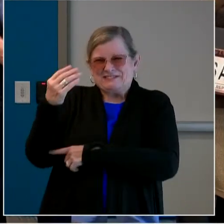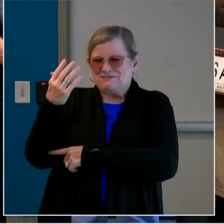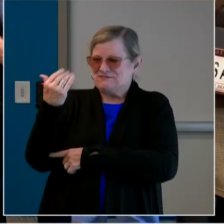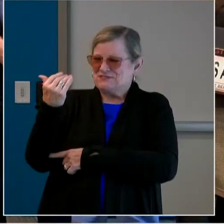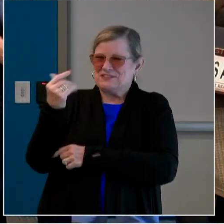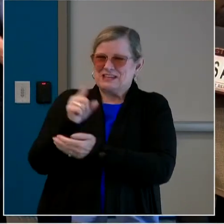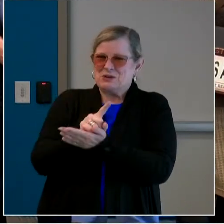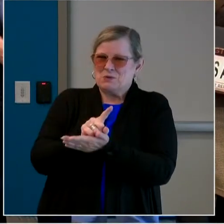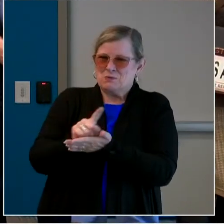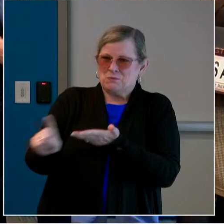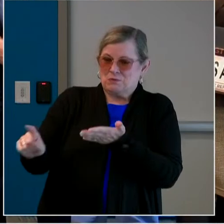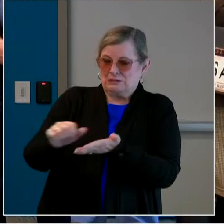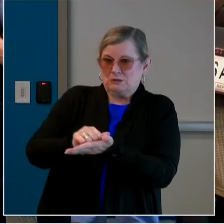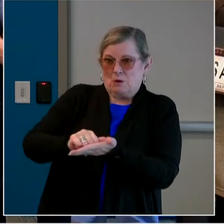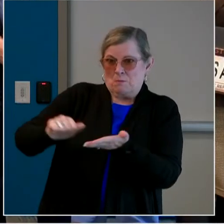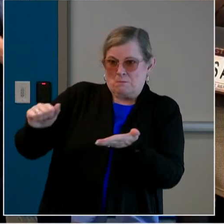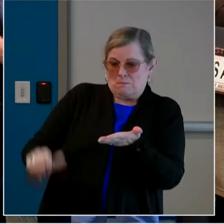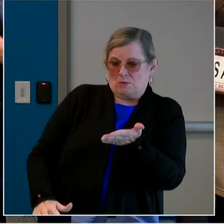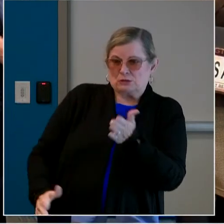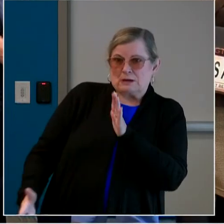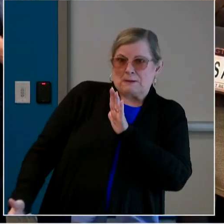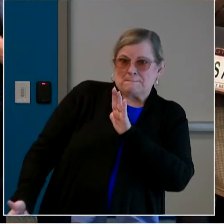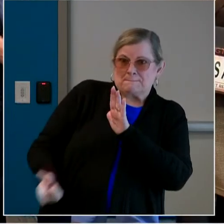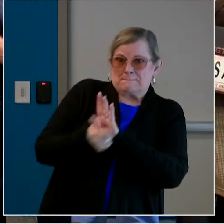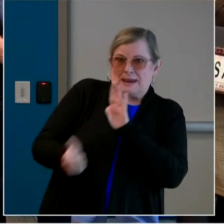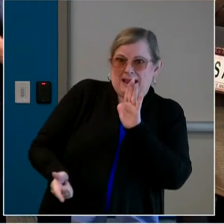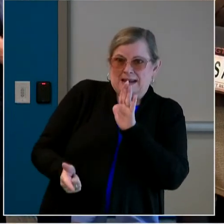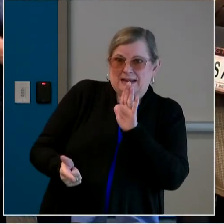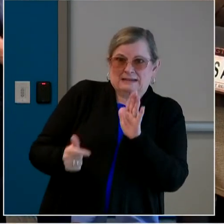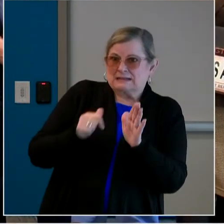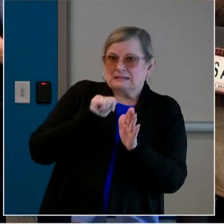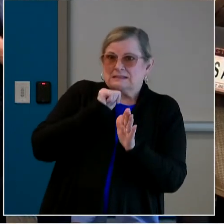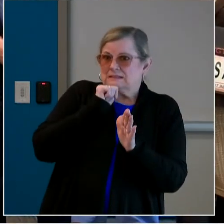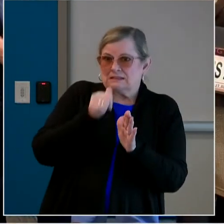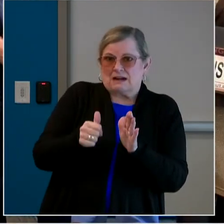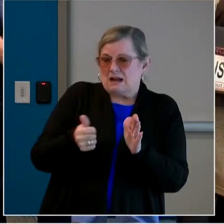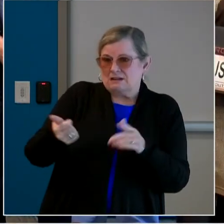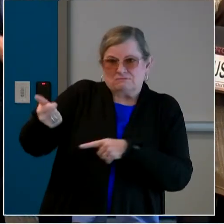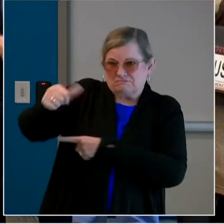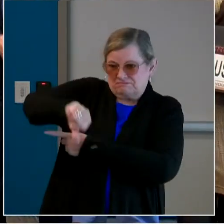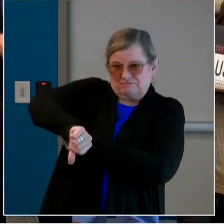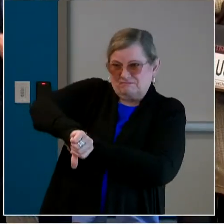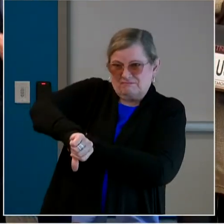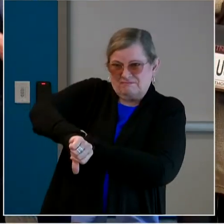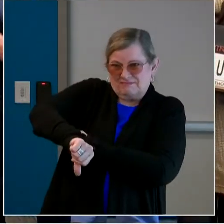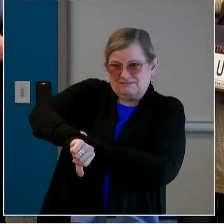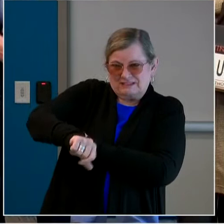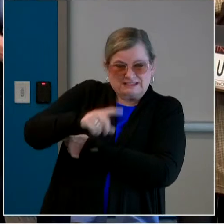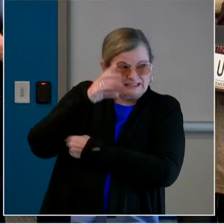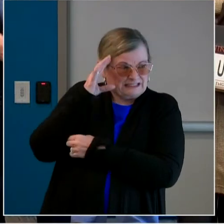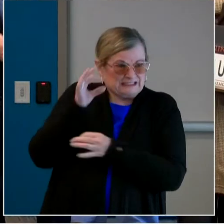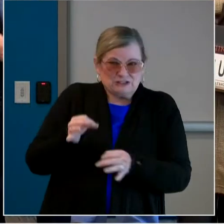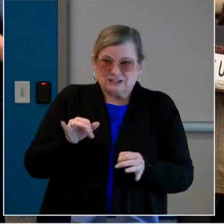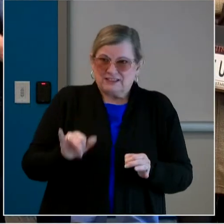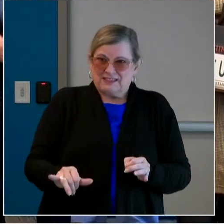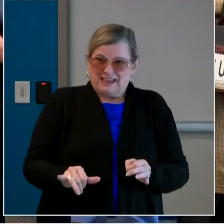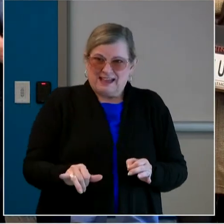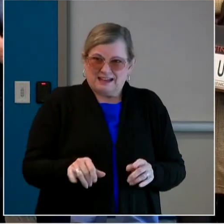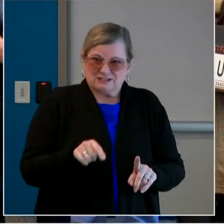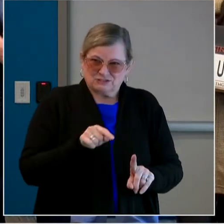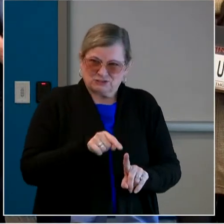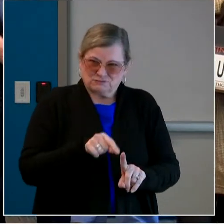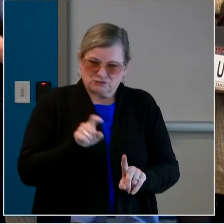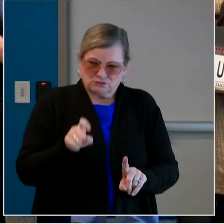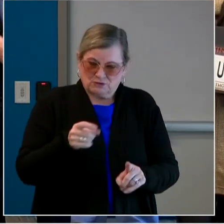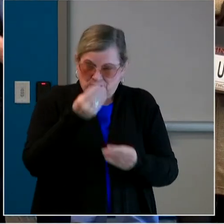ban, did not overturn it, which was a signal of what we have